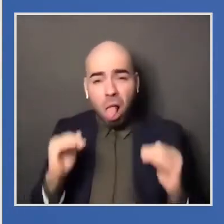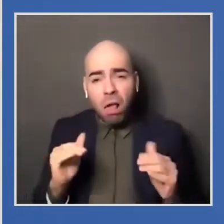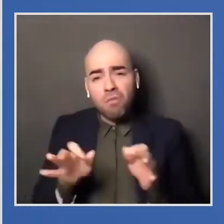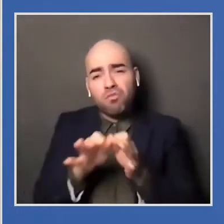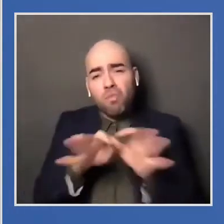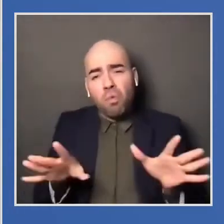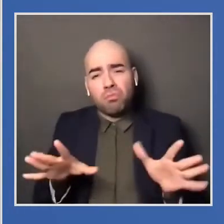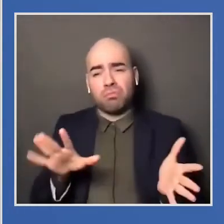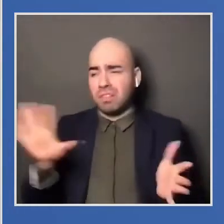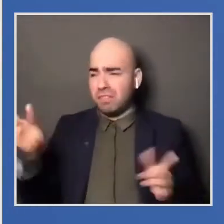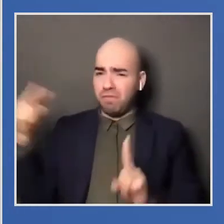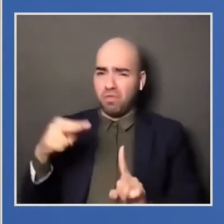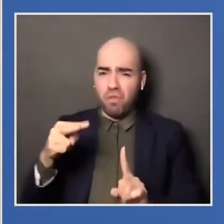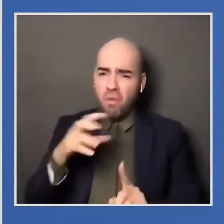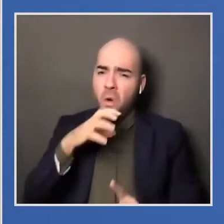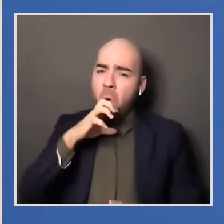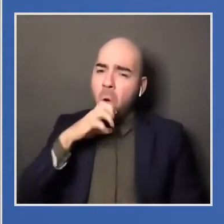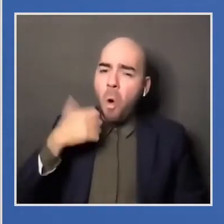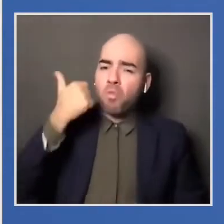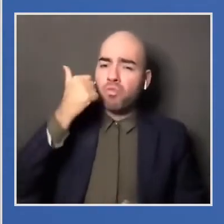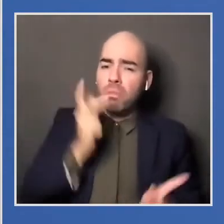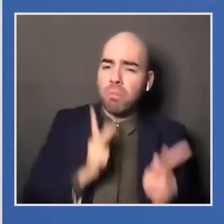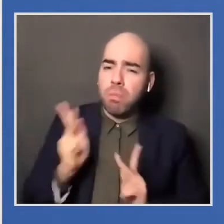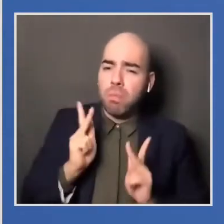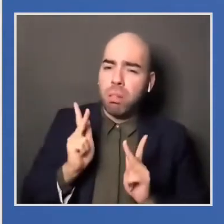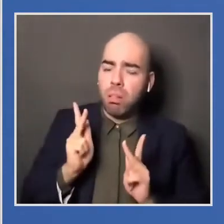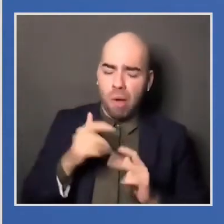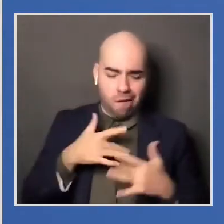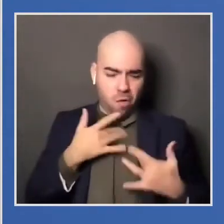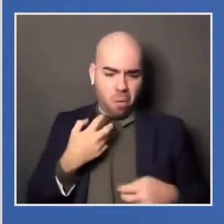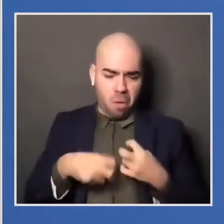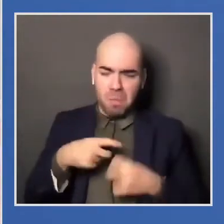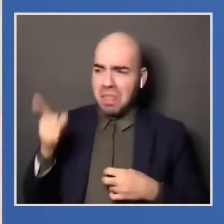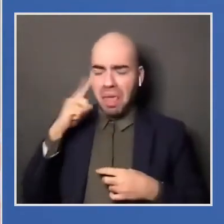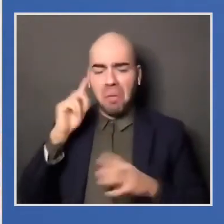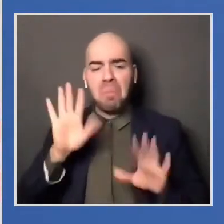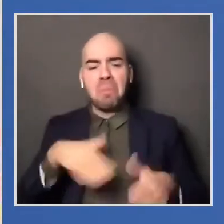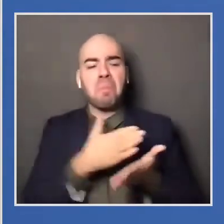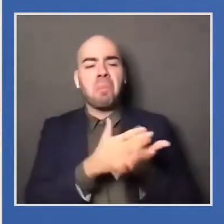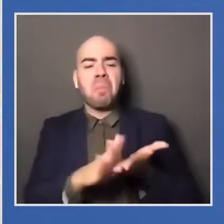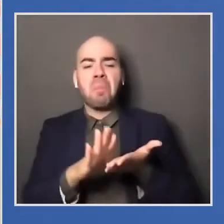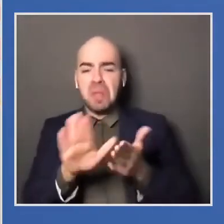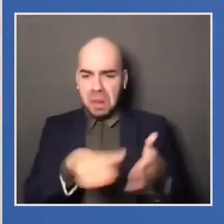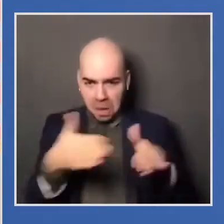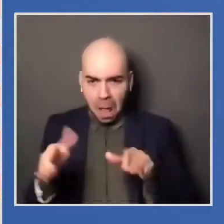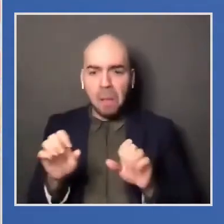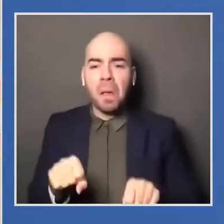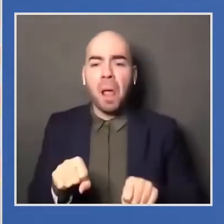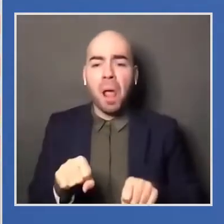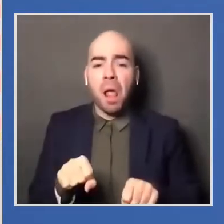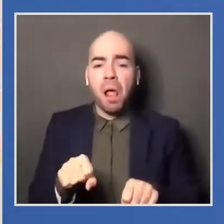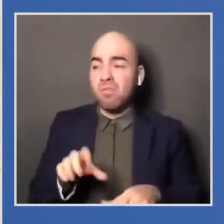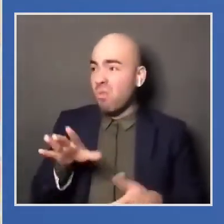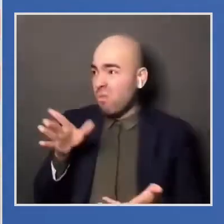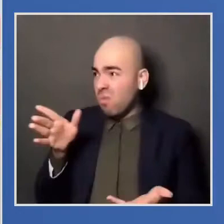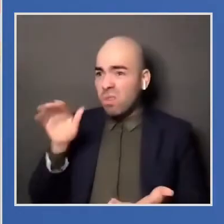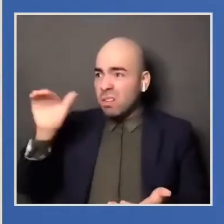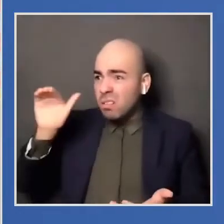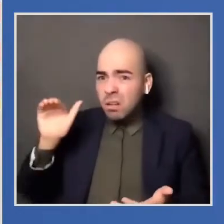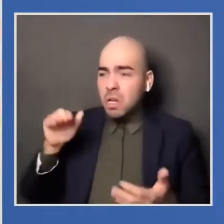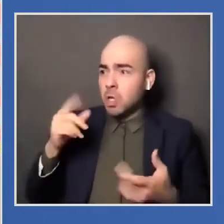And when he said in response to the number of deaths reaching 1,000, he said, it is what it